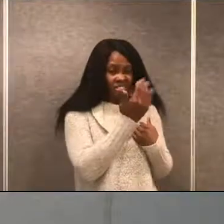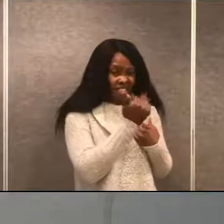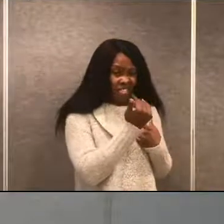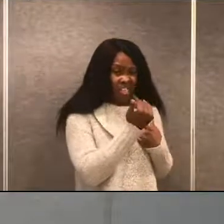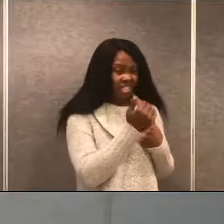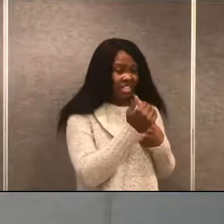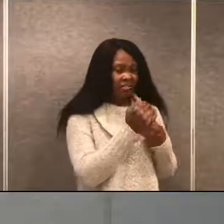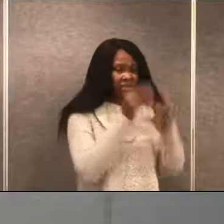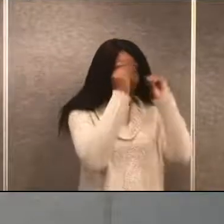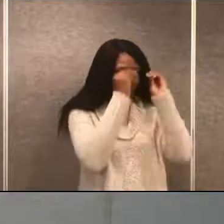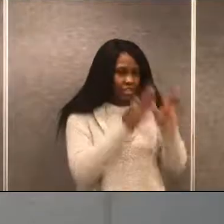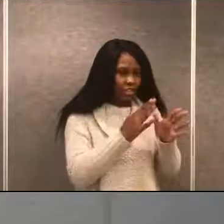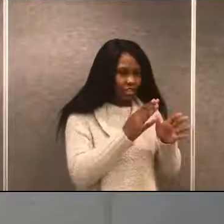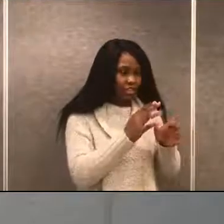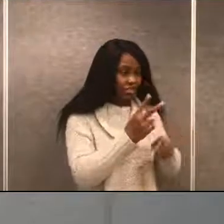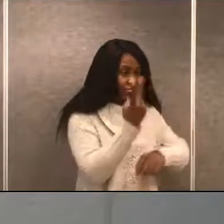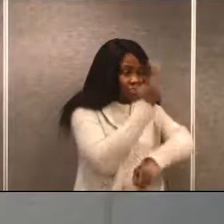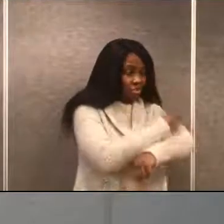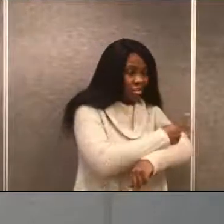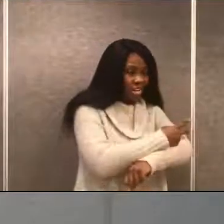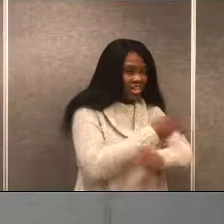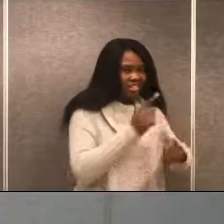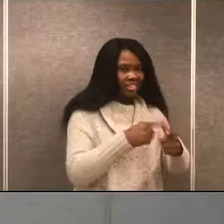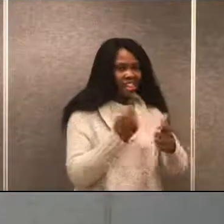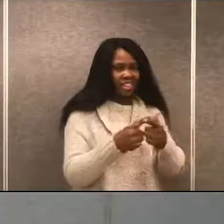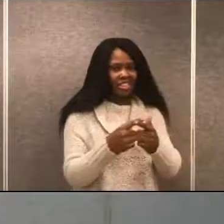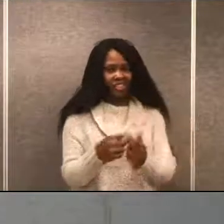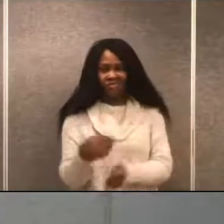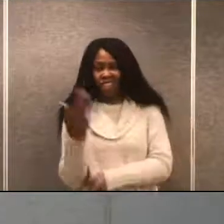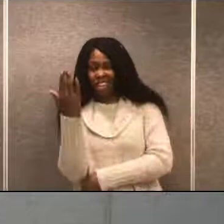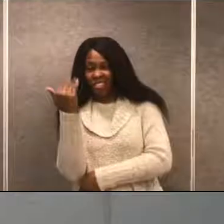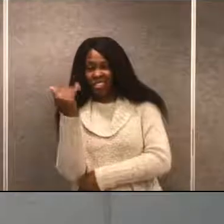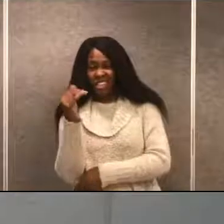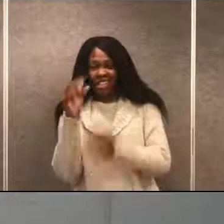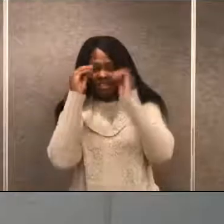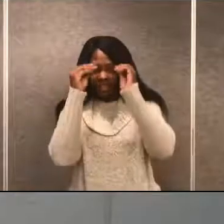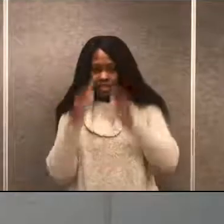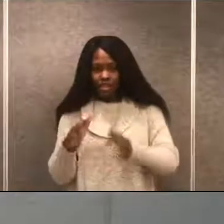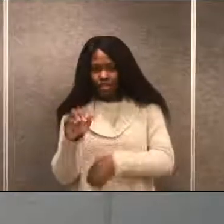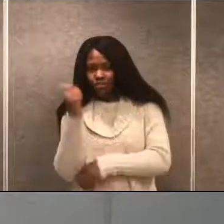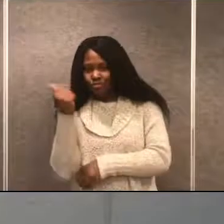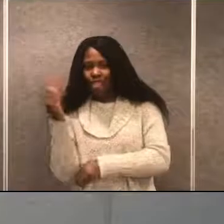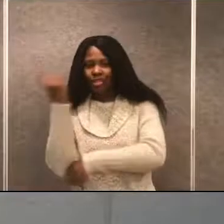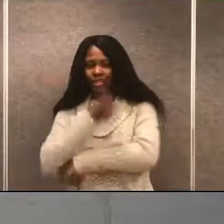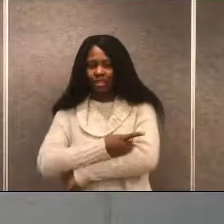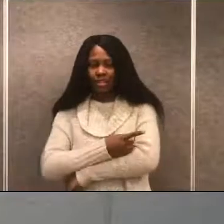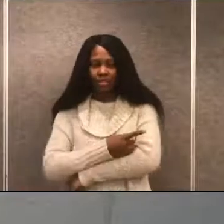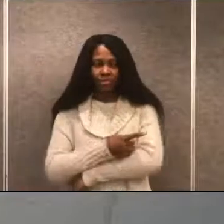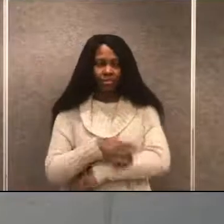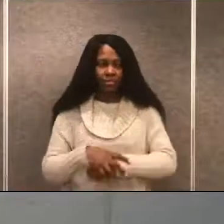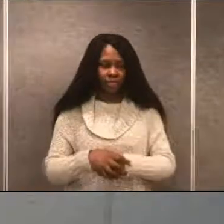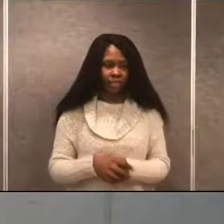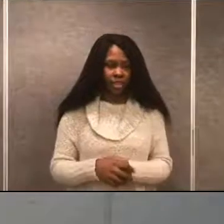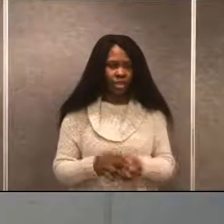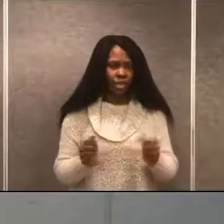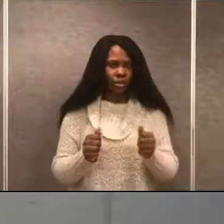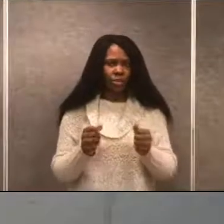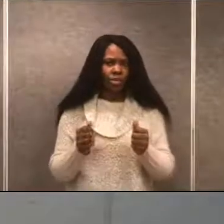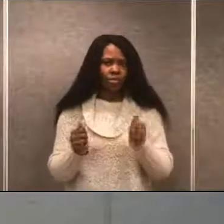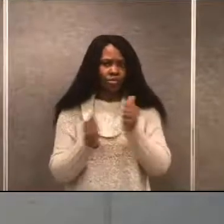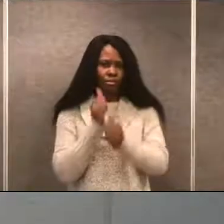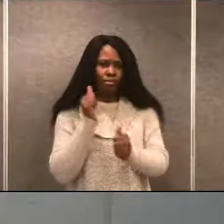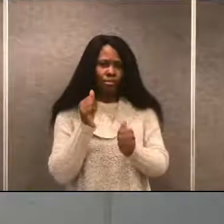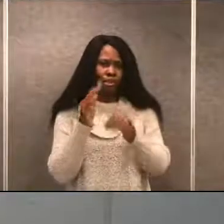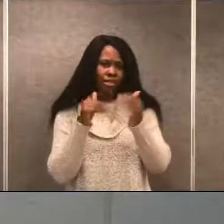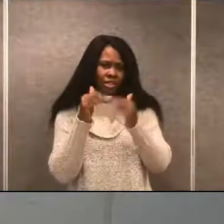their classroom. So when you think about the building capacity, most of these building capacities, max capacity is 600 people in a building. So if you're only